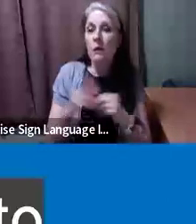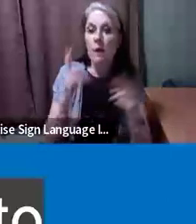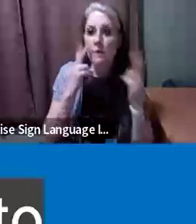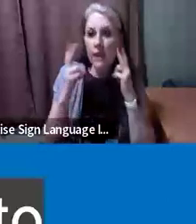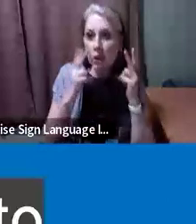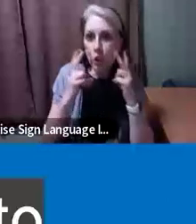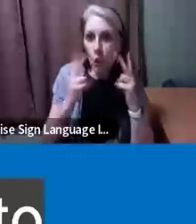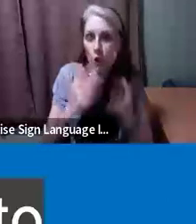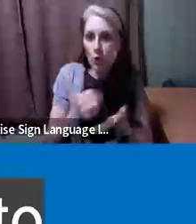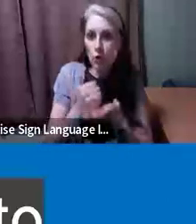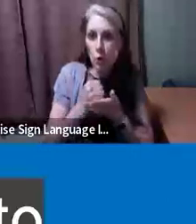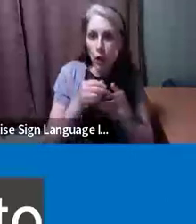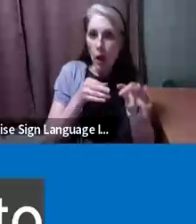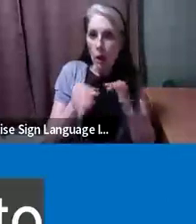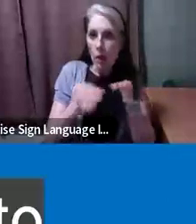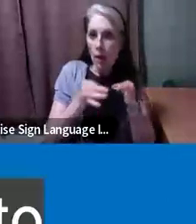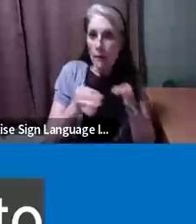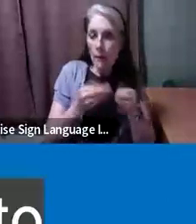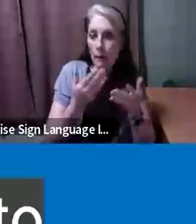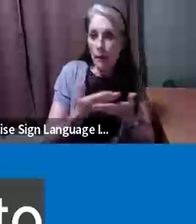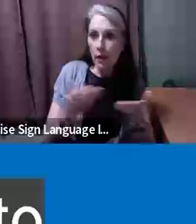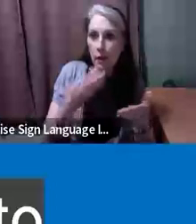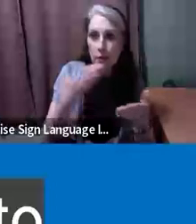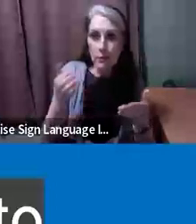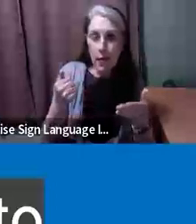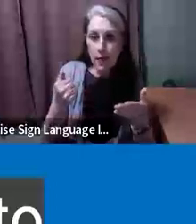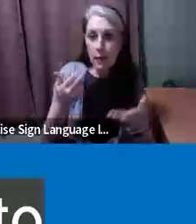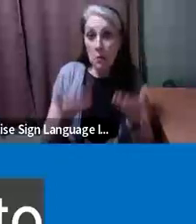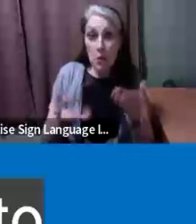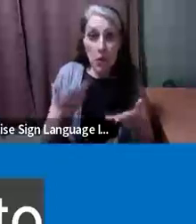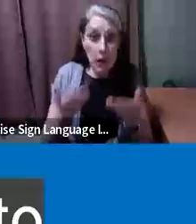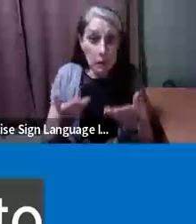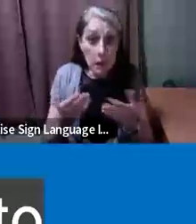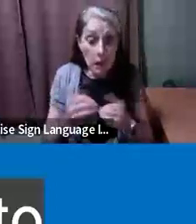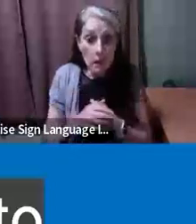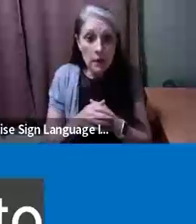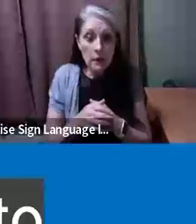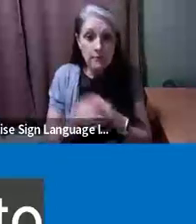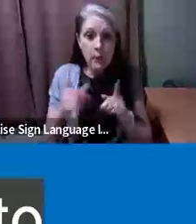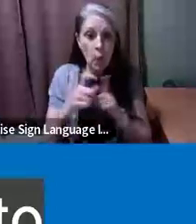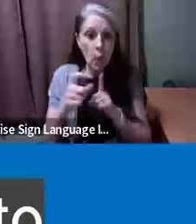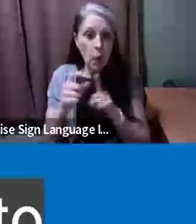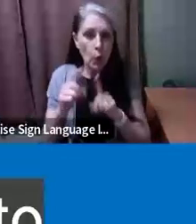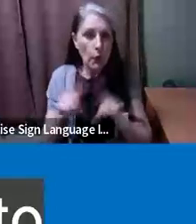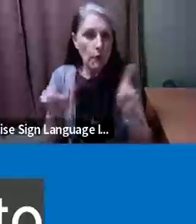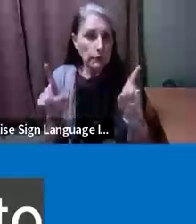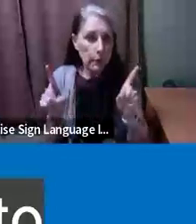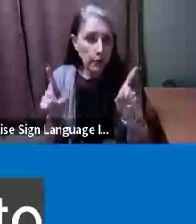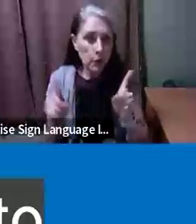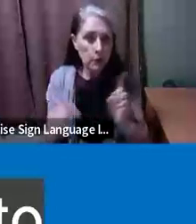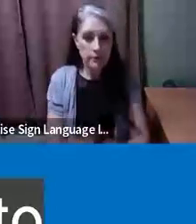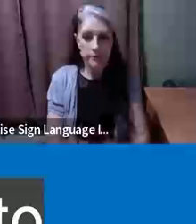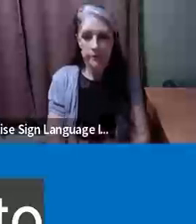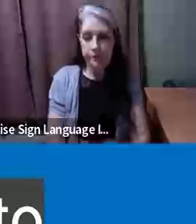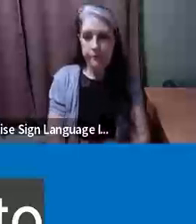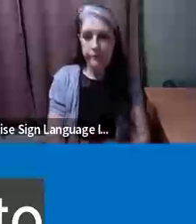visuals to help explain things better and just maybe wording it a different way.